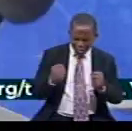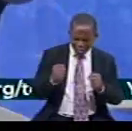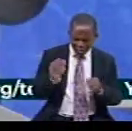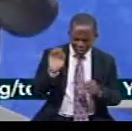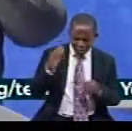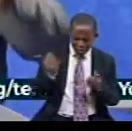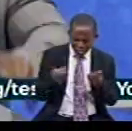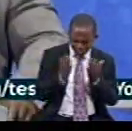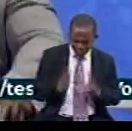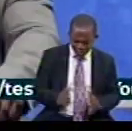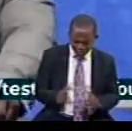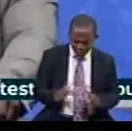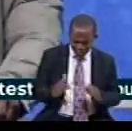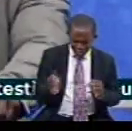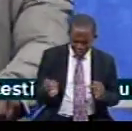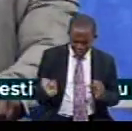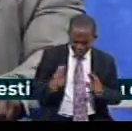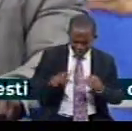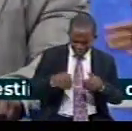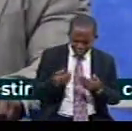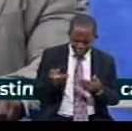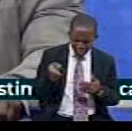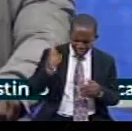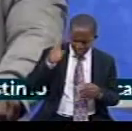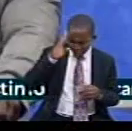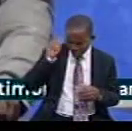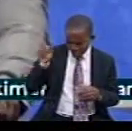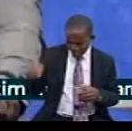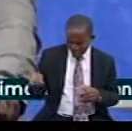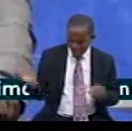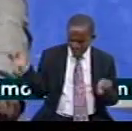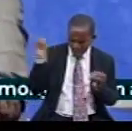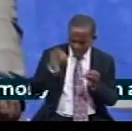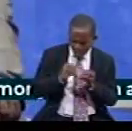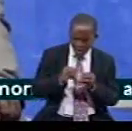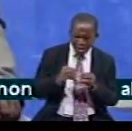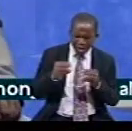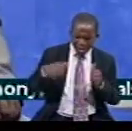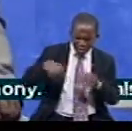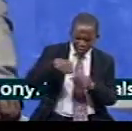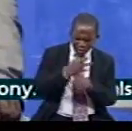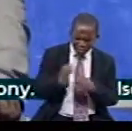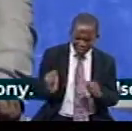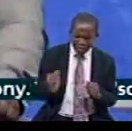Give an overflow of anointing. That the next 2 days ahead of us,